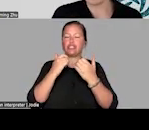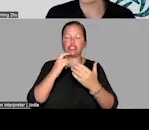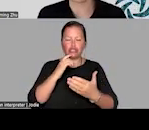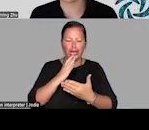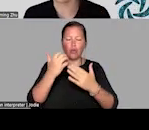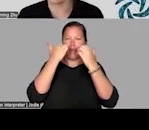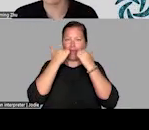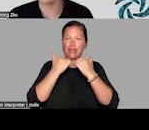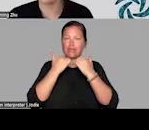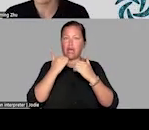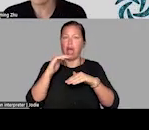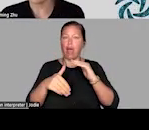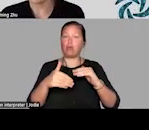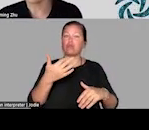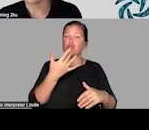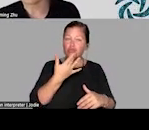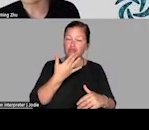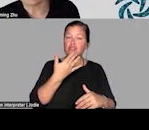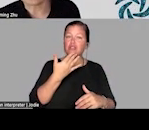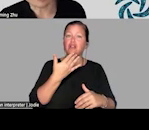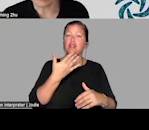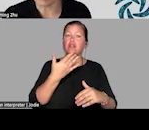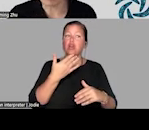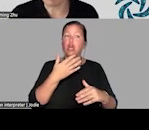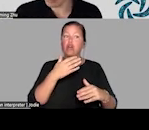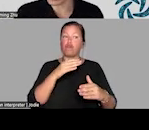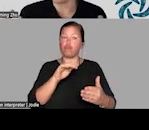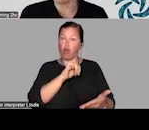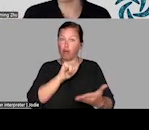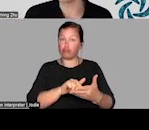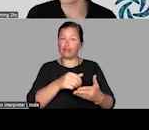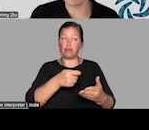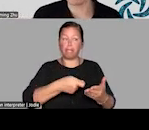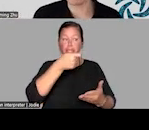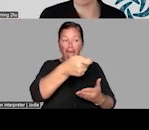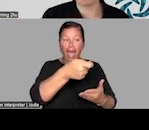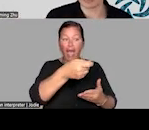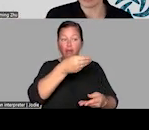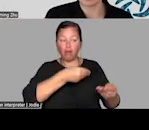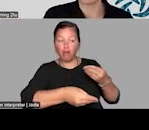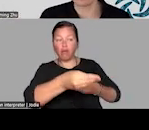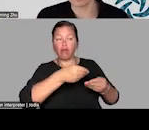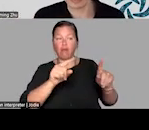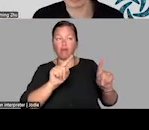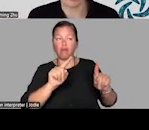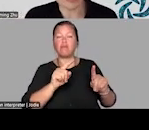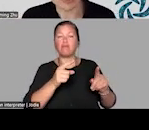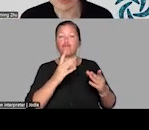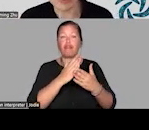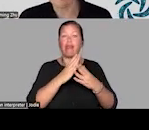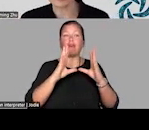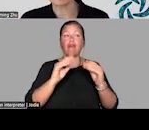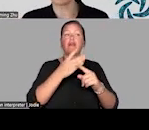this costly or not, whether the trade-off is right or not. Of course, the final decision of the trade-offs are the wider community, are the